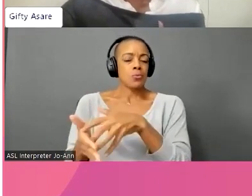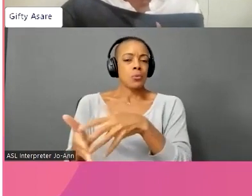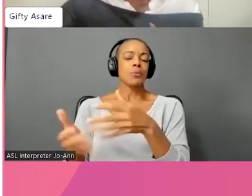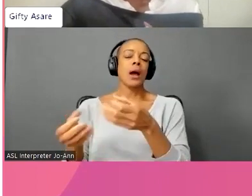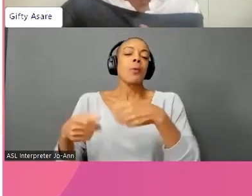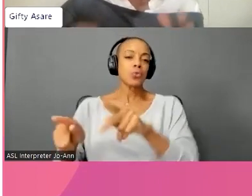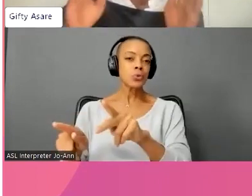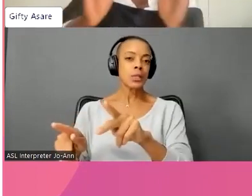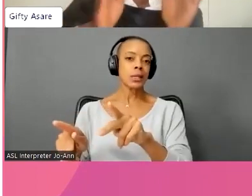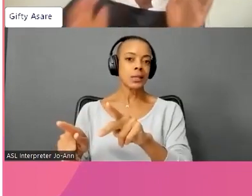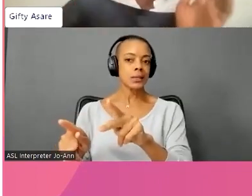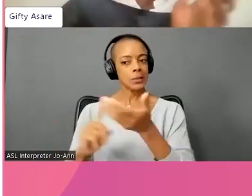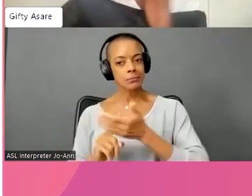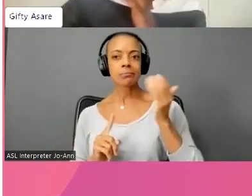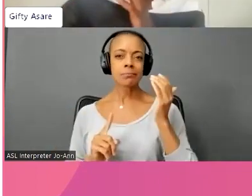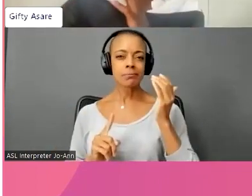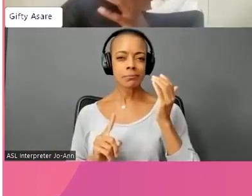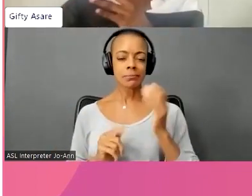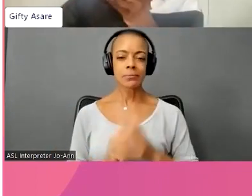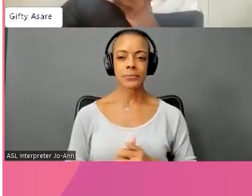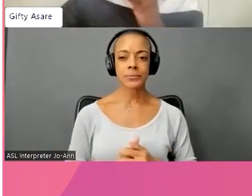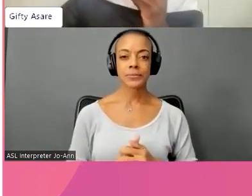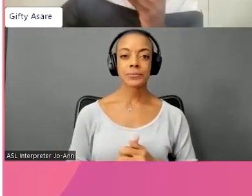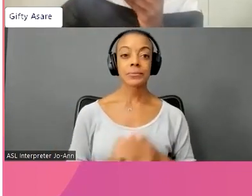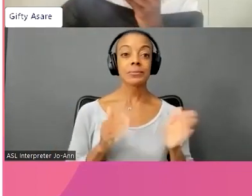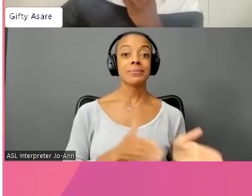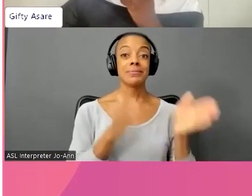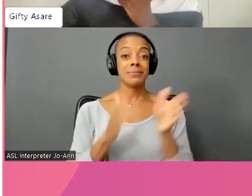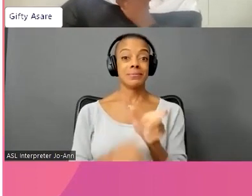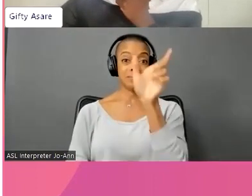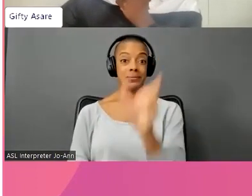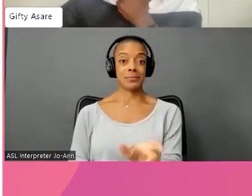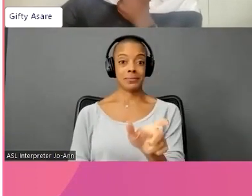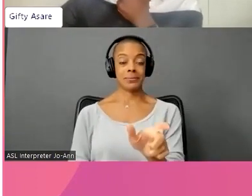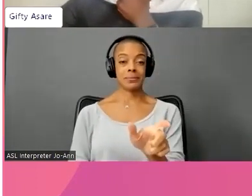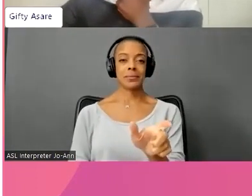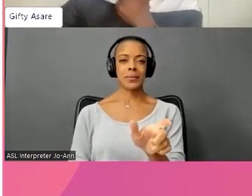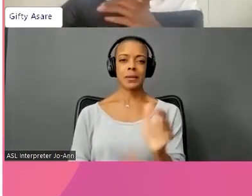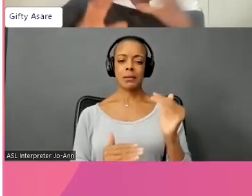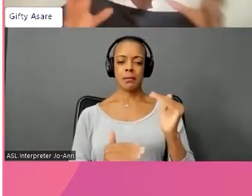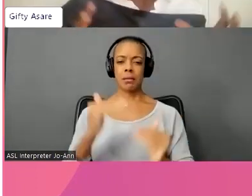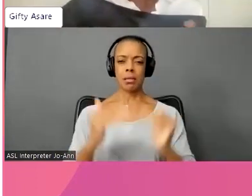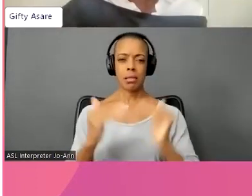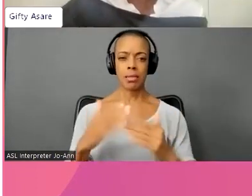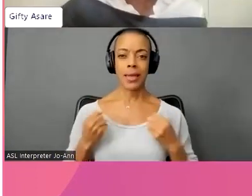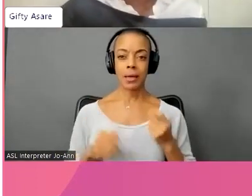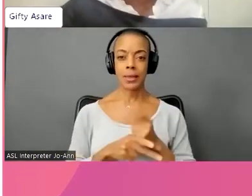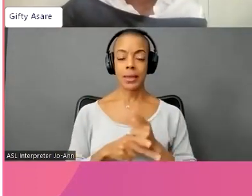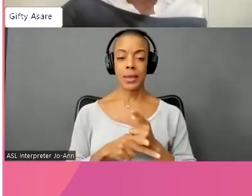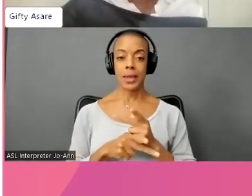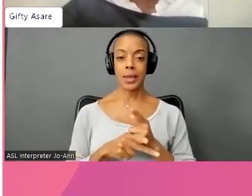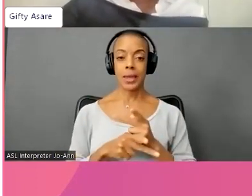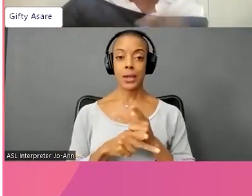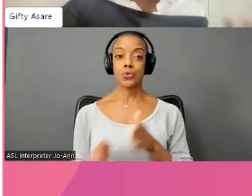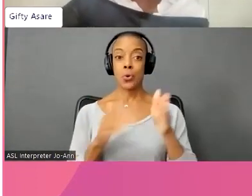is in the different, so the next column where there are disparities in healthcare. So this strong Black women narrative,